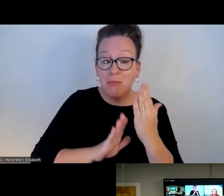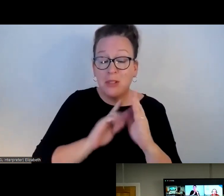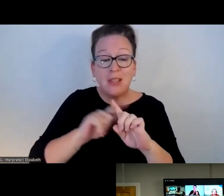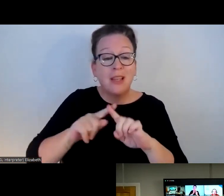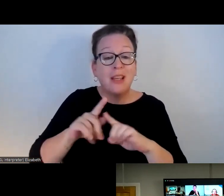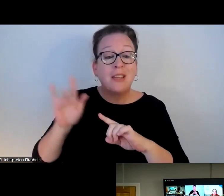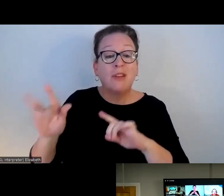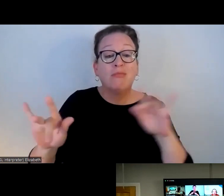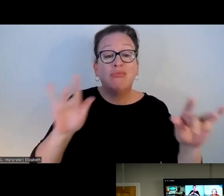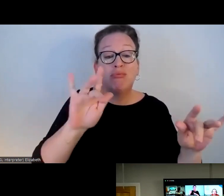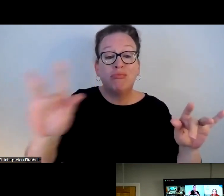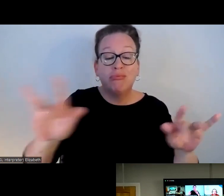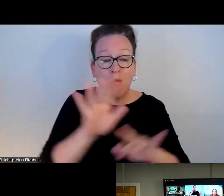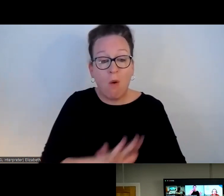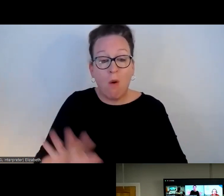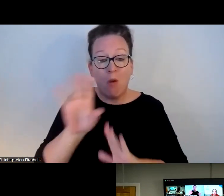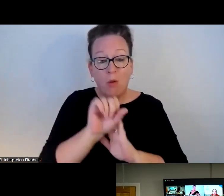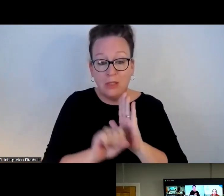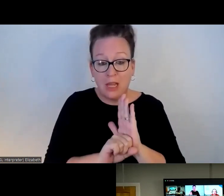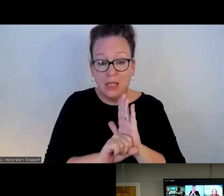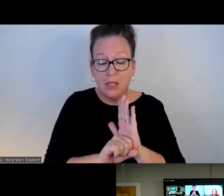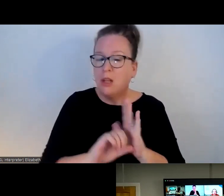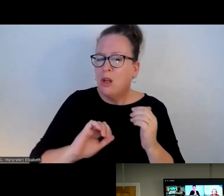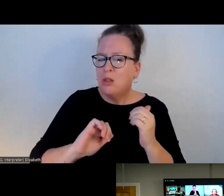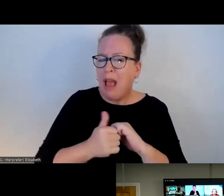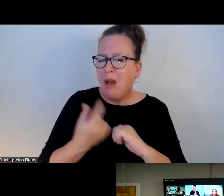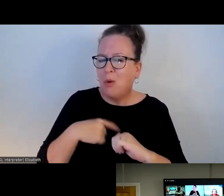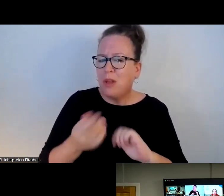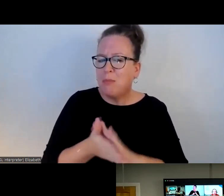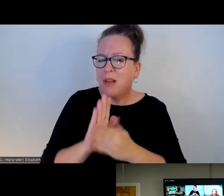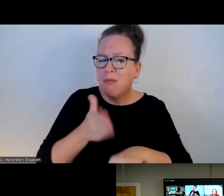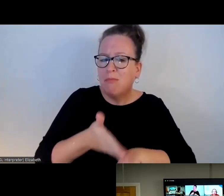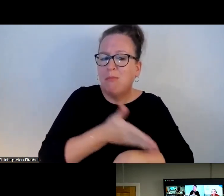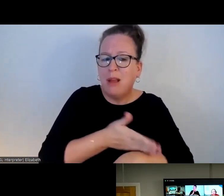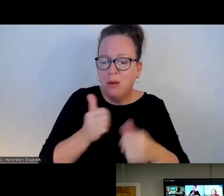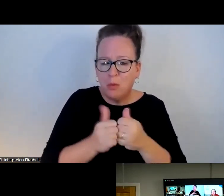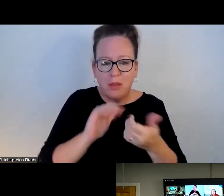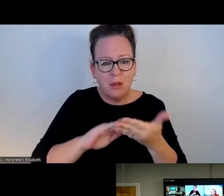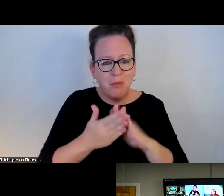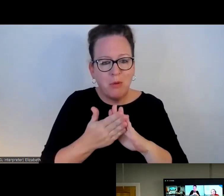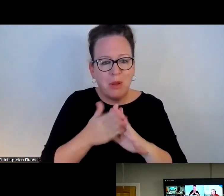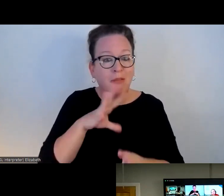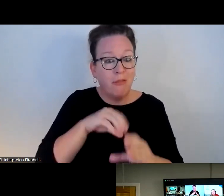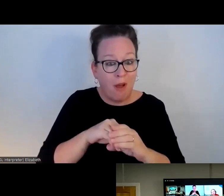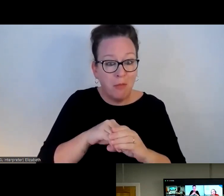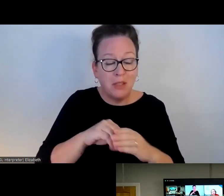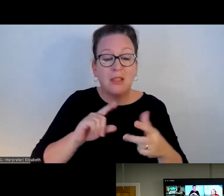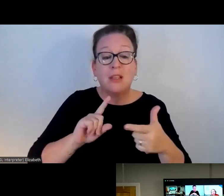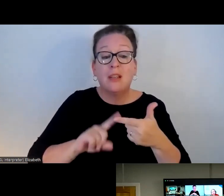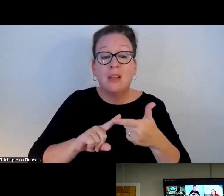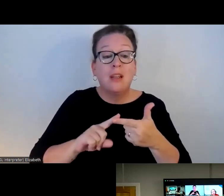are we better about community involvement, community engagement, and